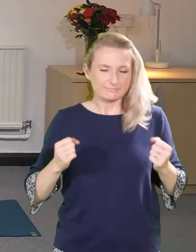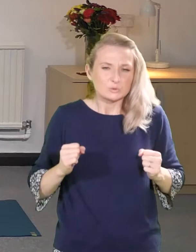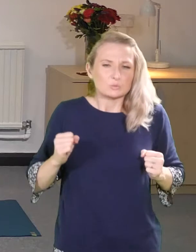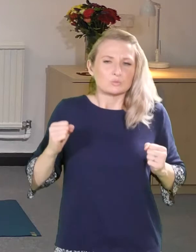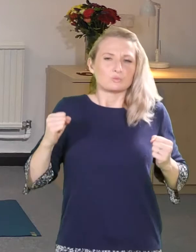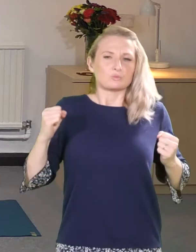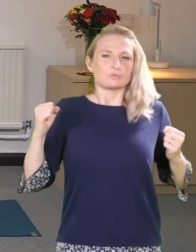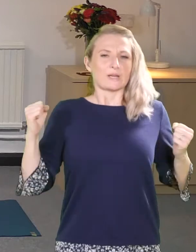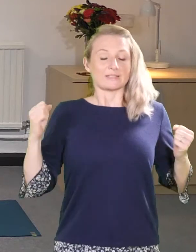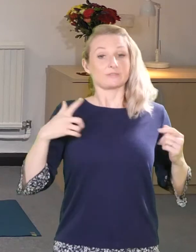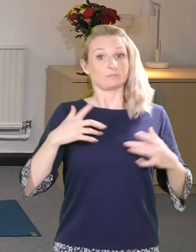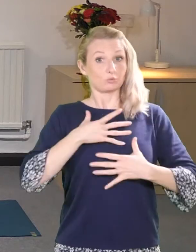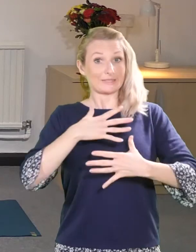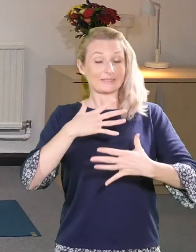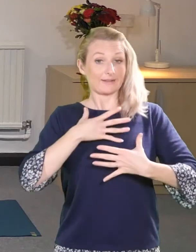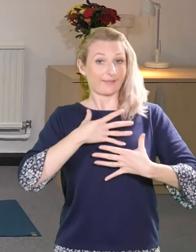Keep breathing.